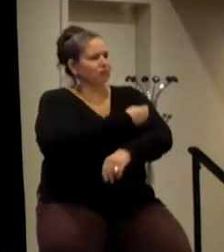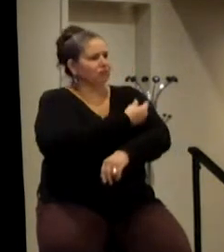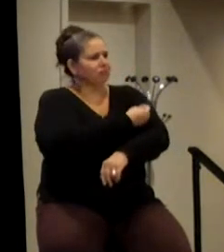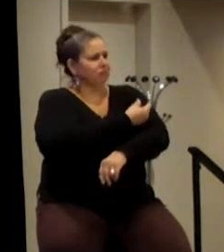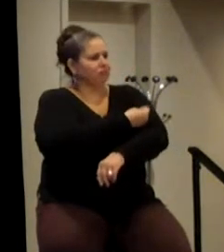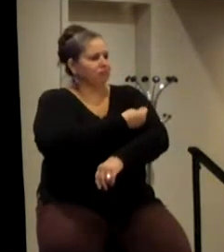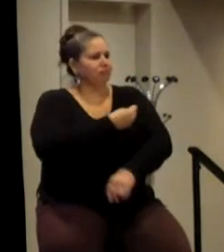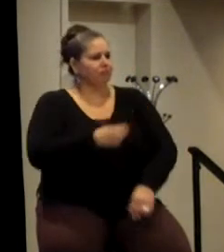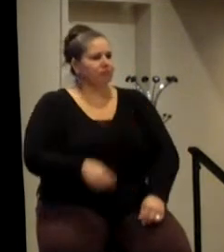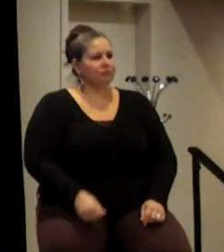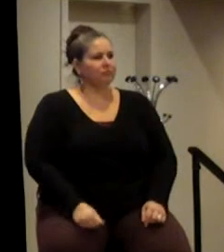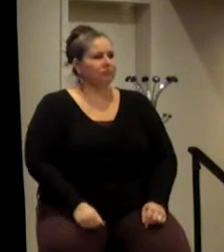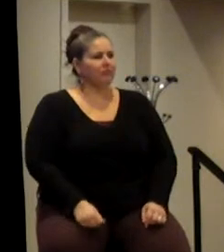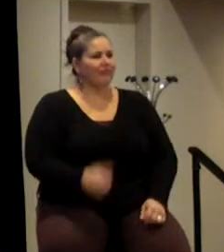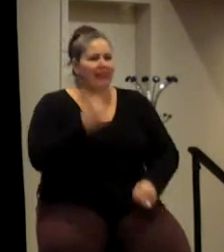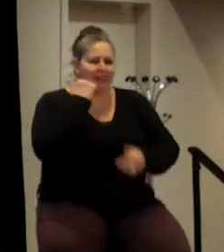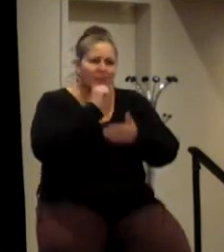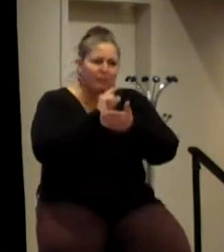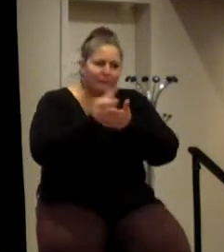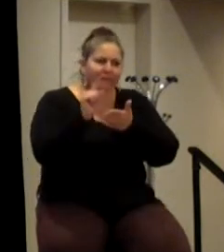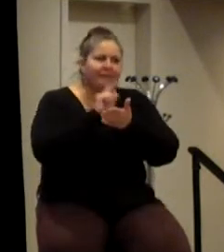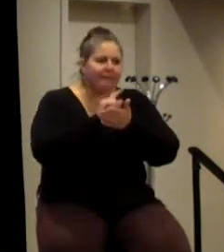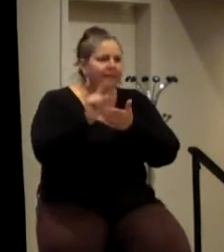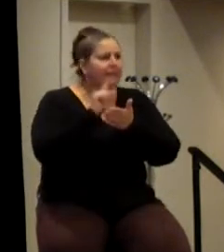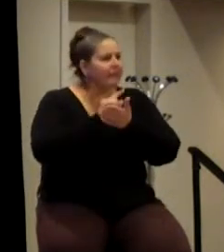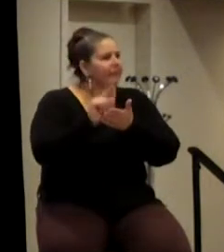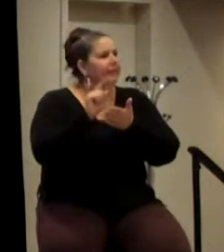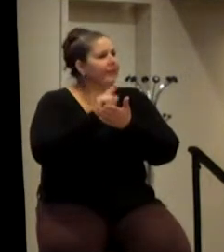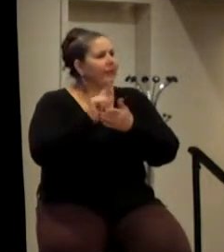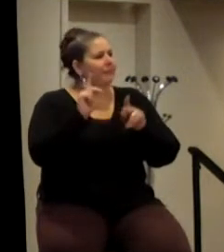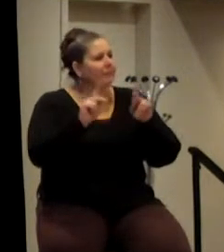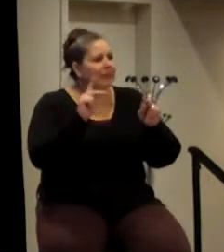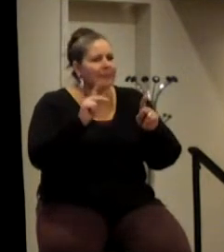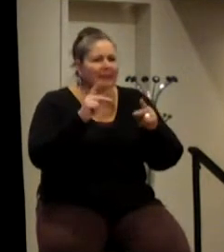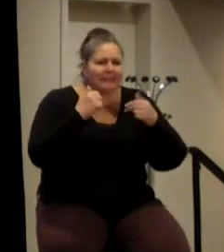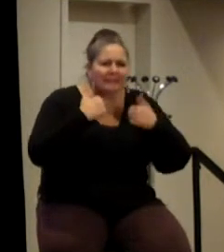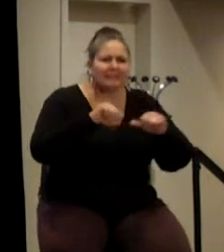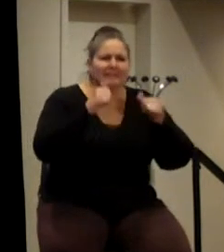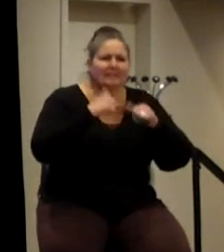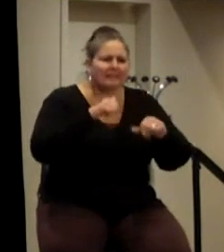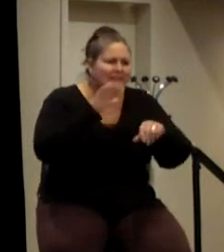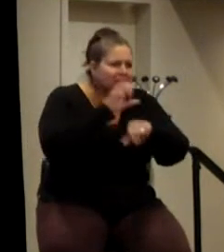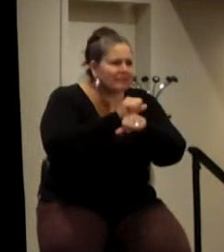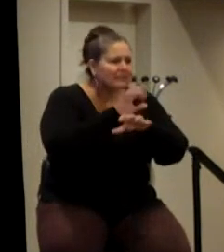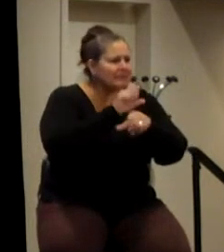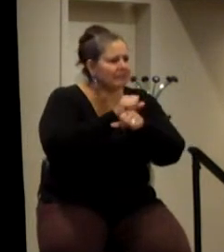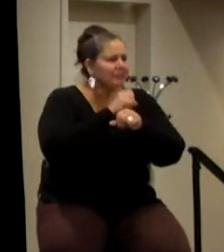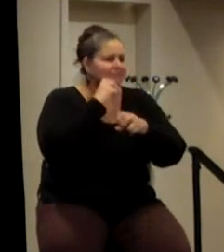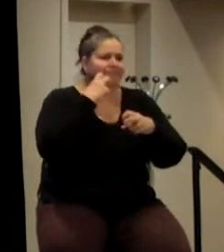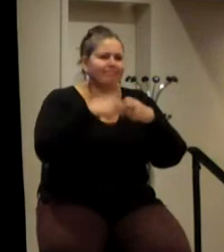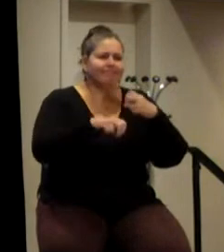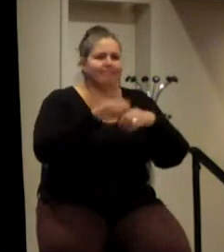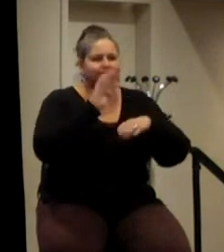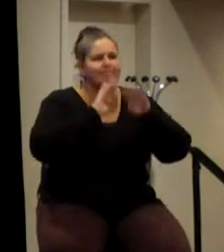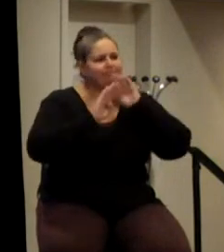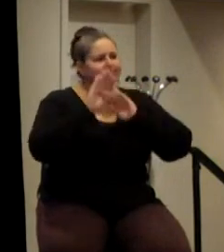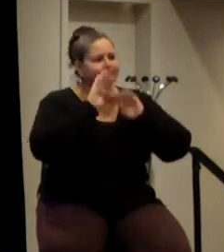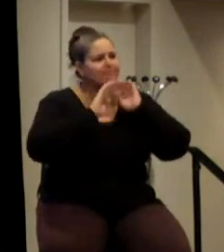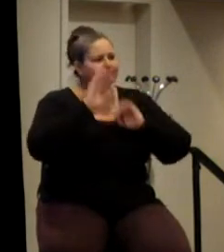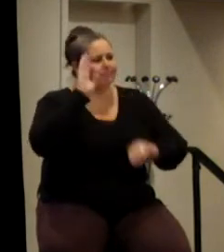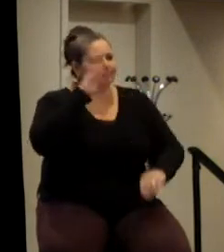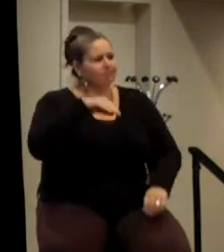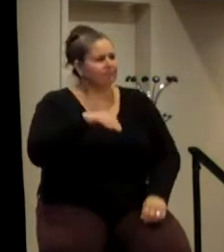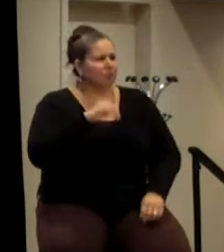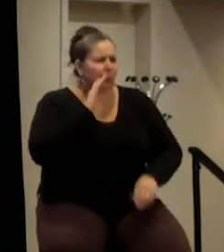know that it's frustrating for those who try to get appointments and can't. It is getting better, and it will continue to get better